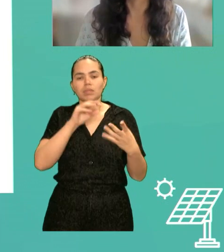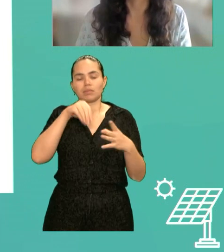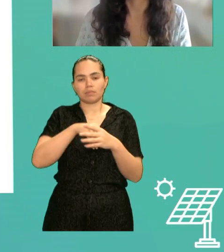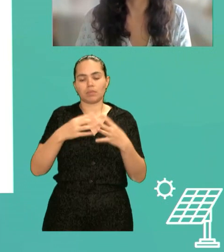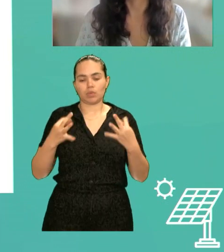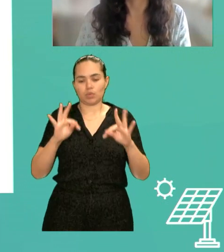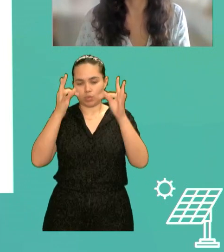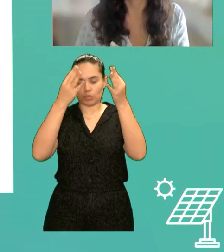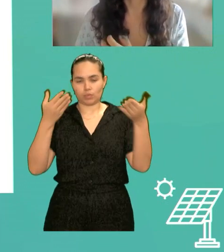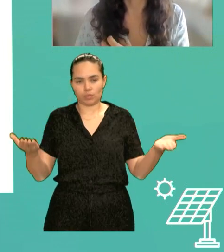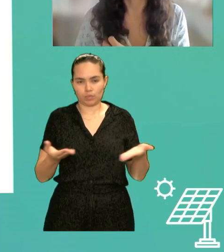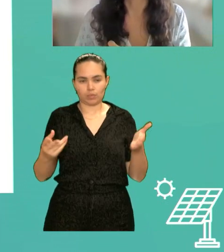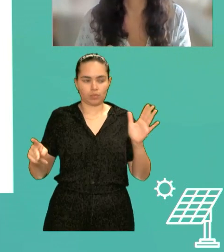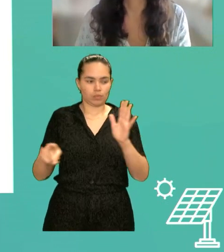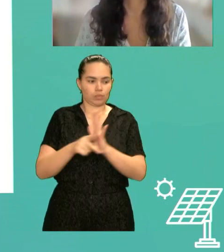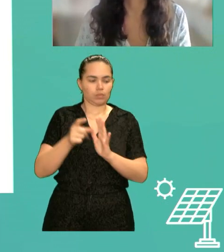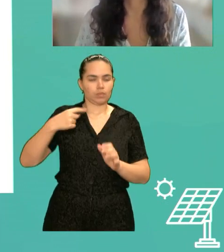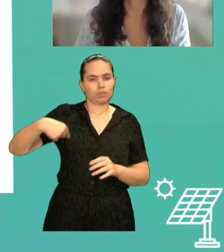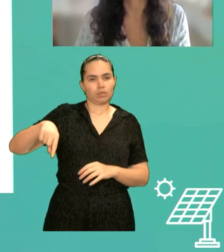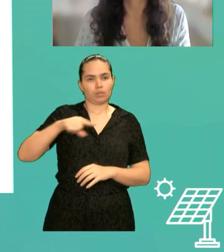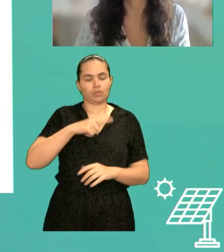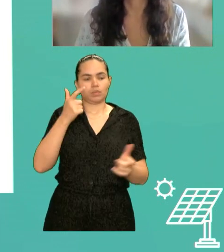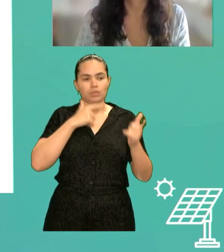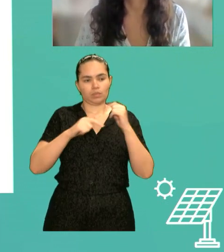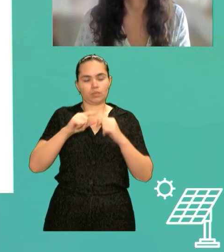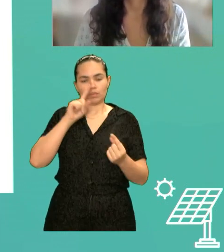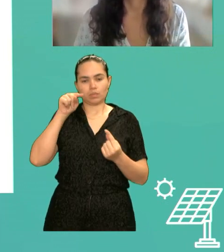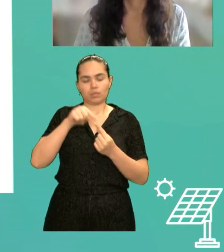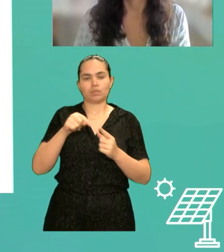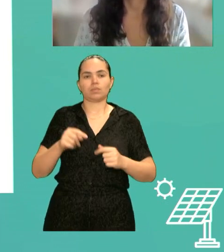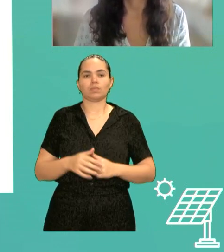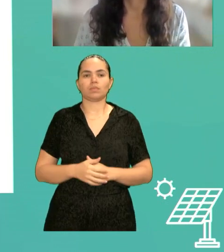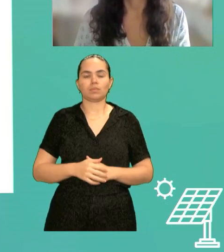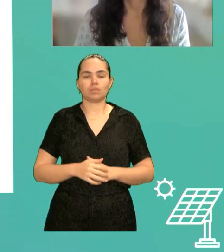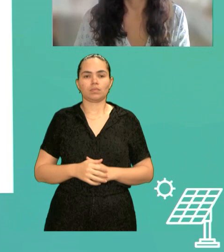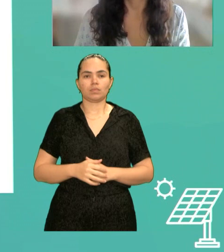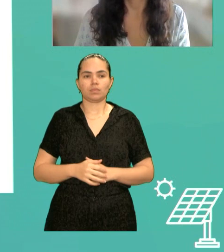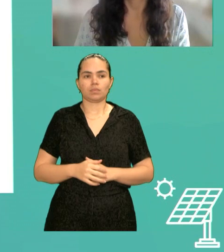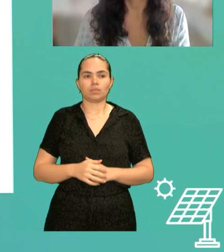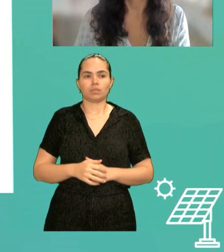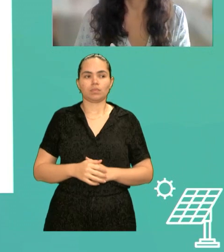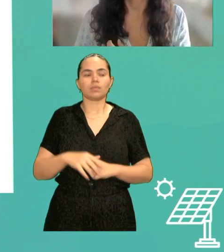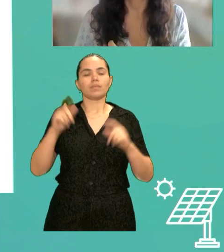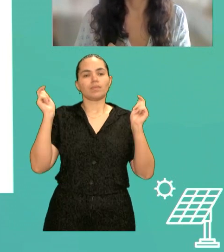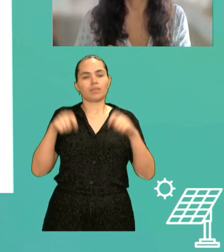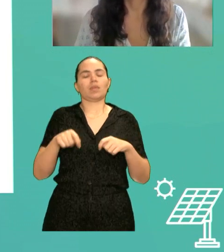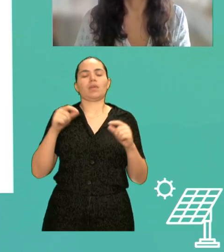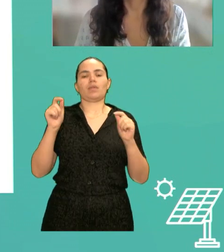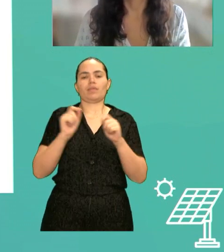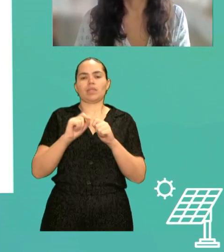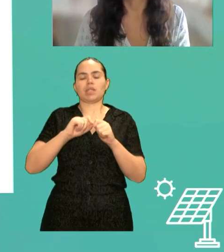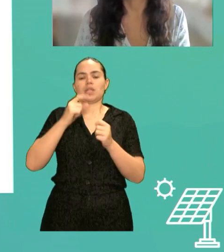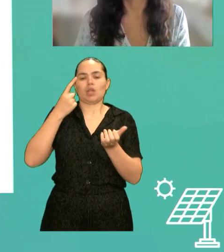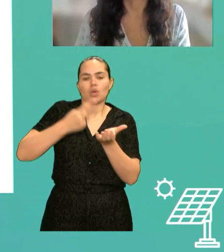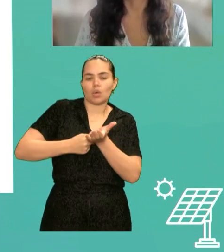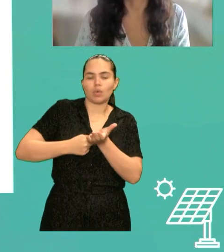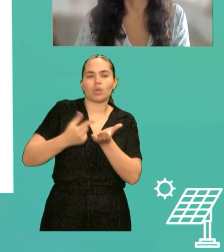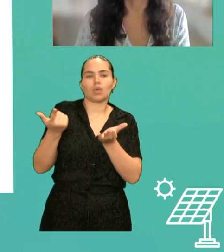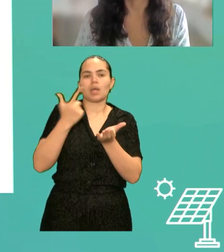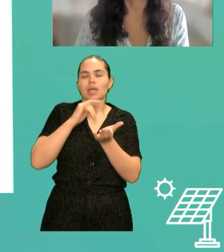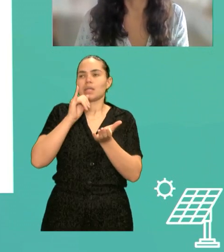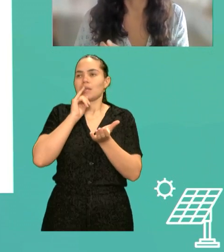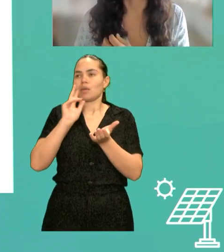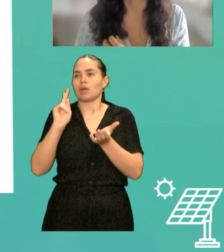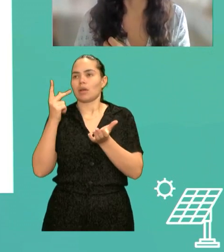the internal combustion engines, and it can be done combining the hydrogen from the electrolysis with